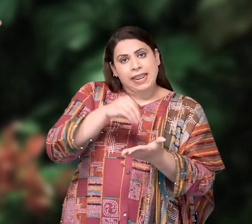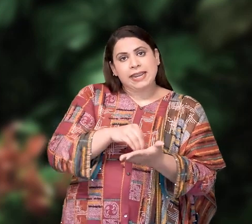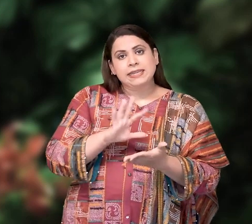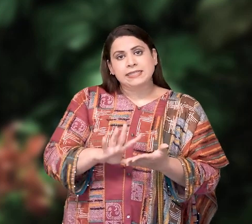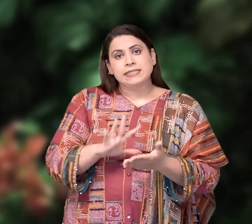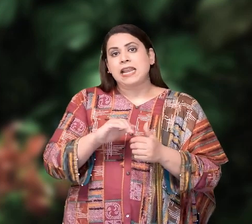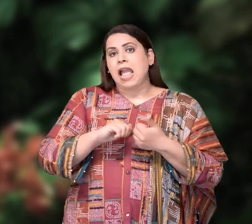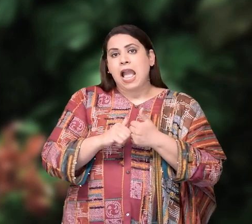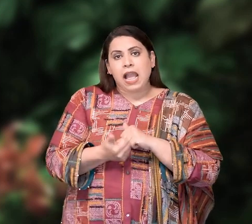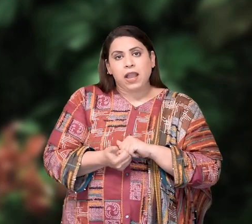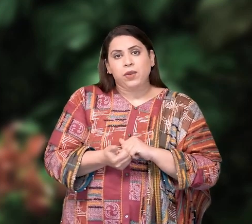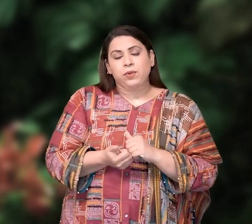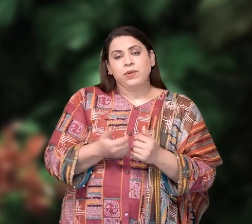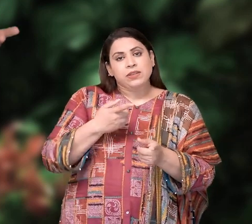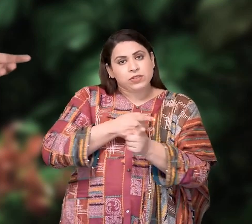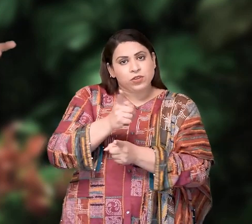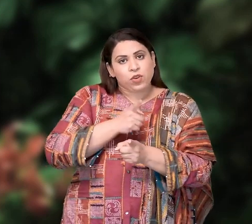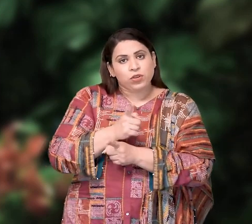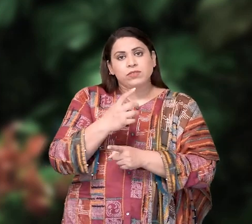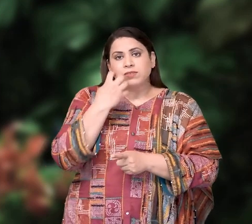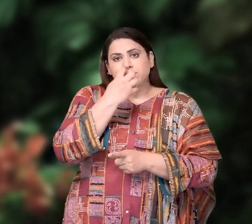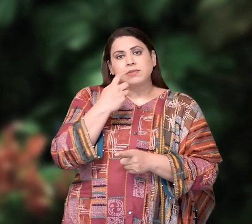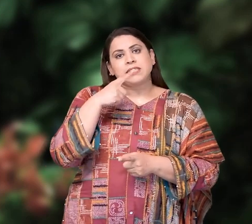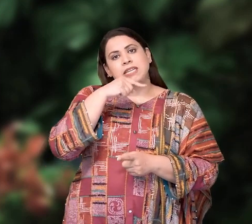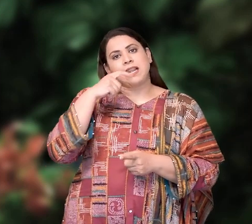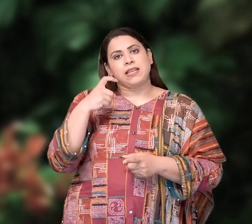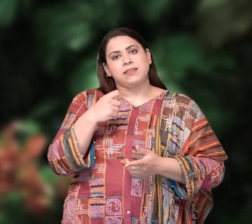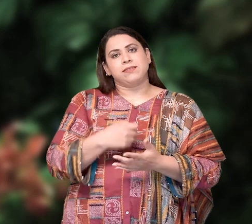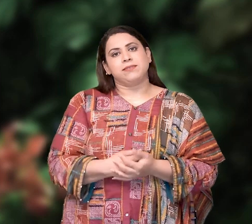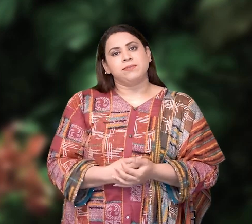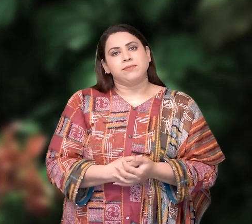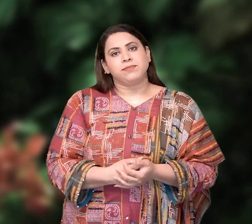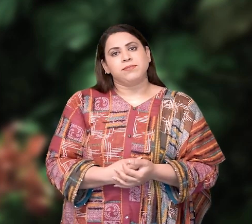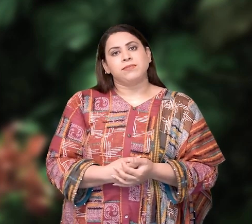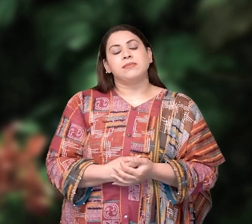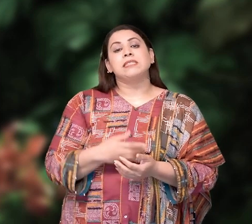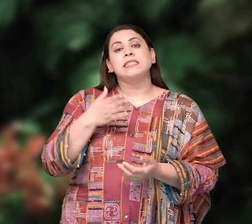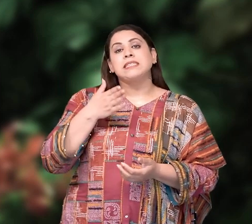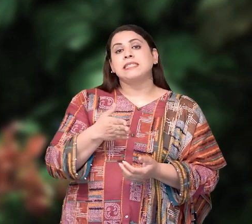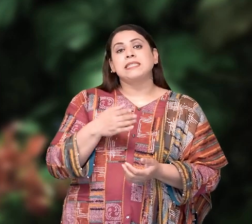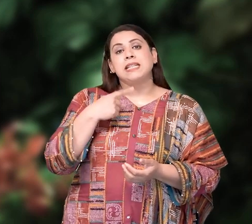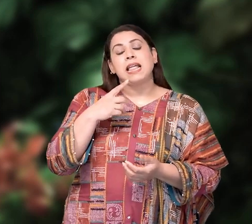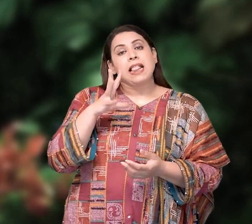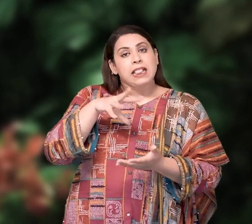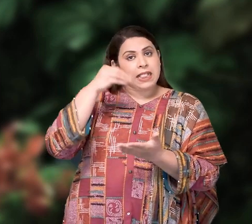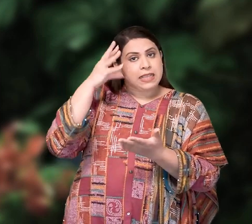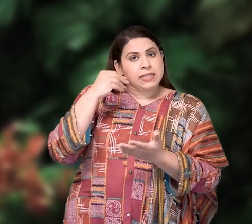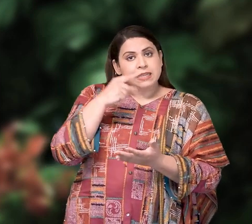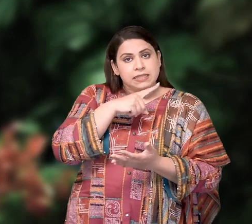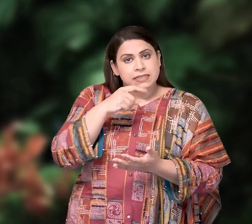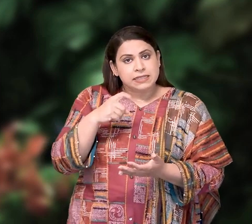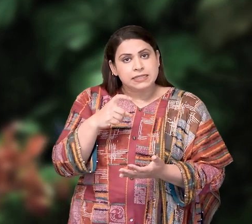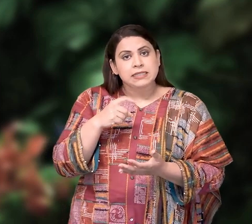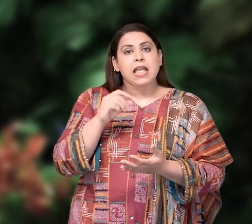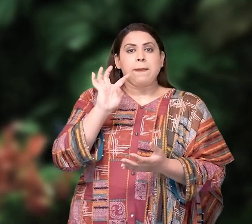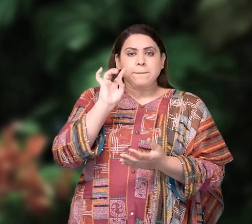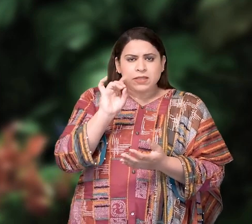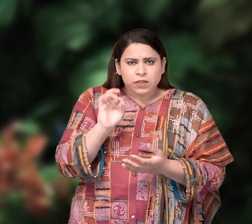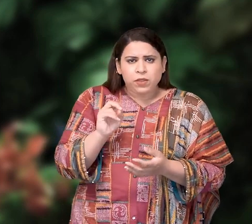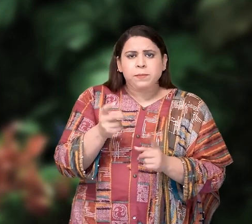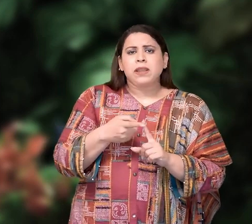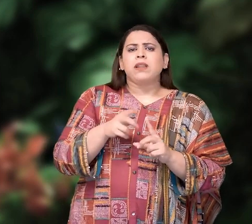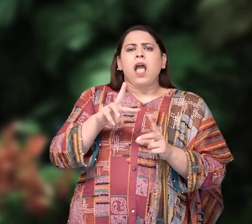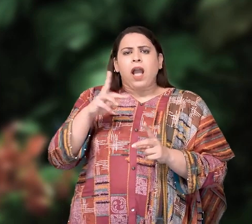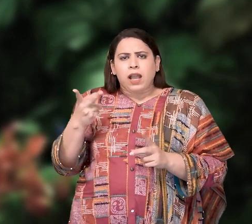school, Harrow, he was then taught to speak English. And he says that learning English instead of mathematics or a